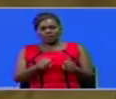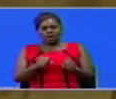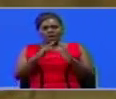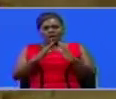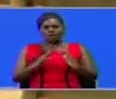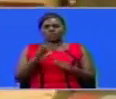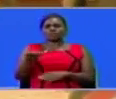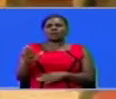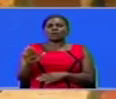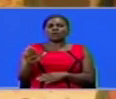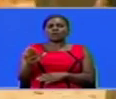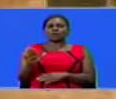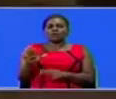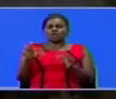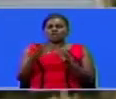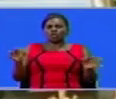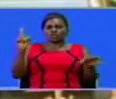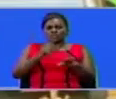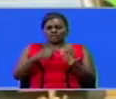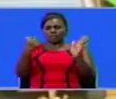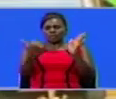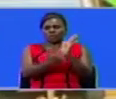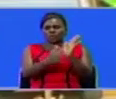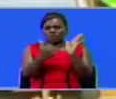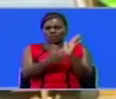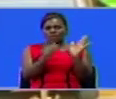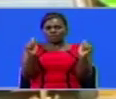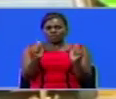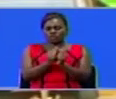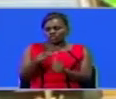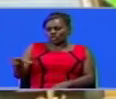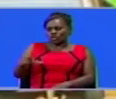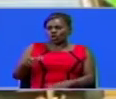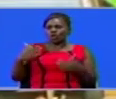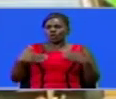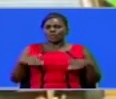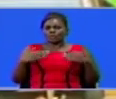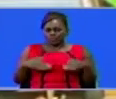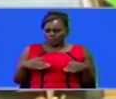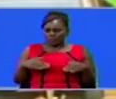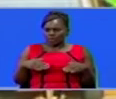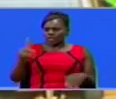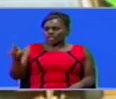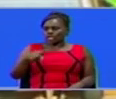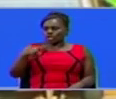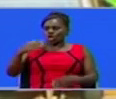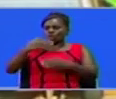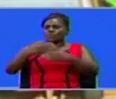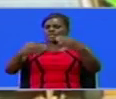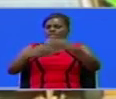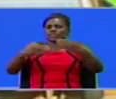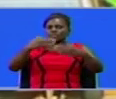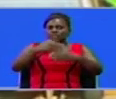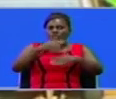housing structures for so long? The problem with the locals who have put illegal structures on